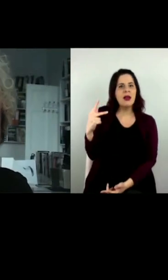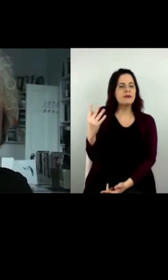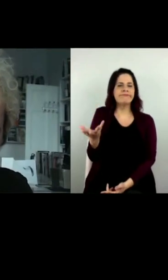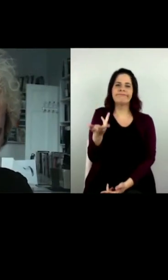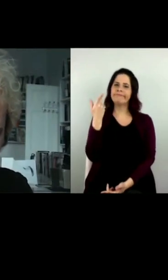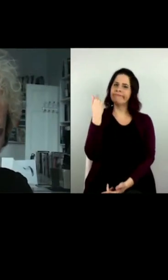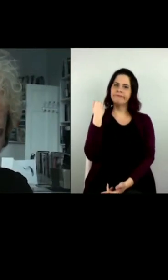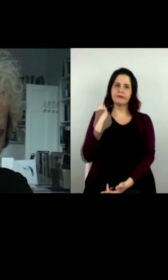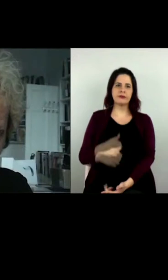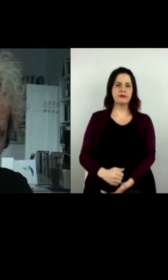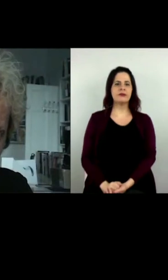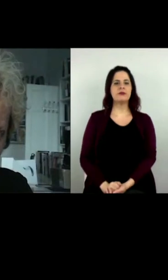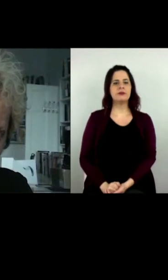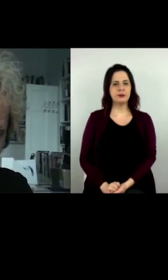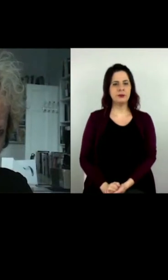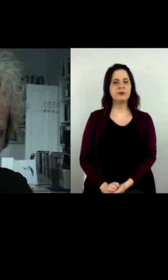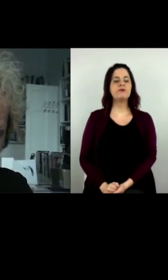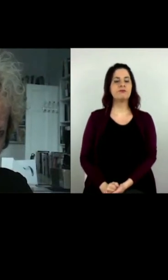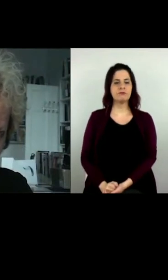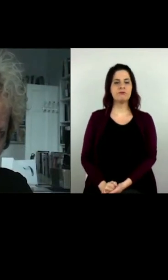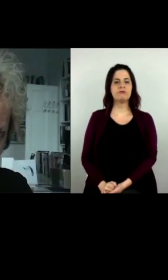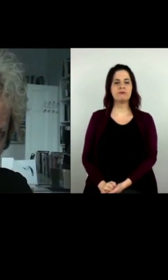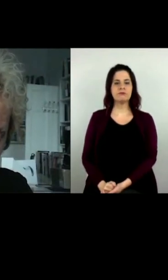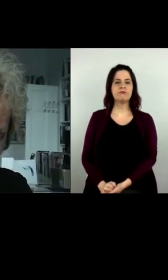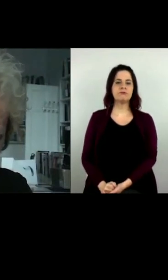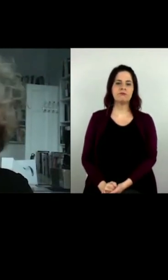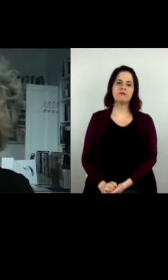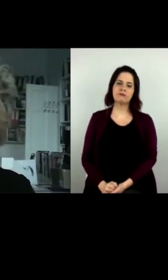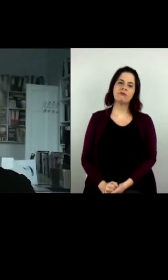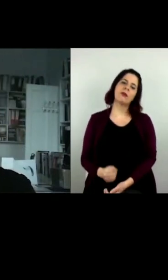There is lots of poetry in